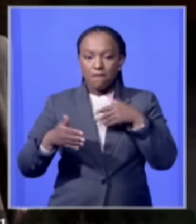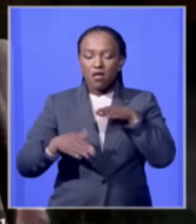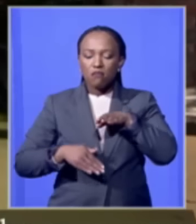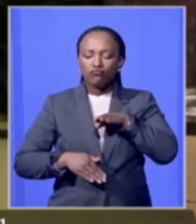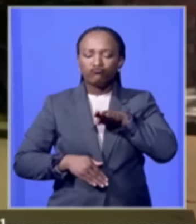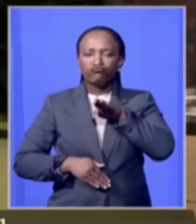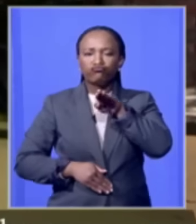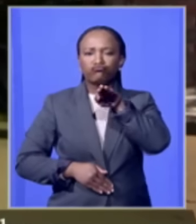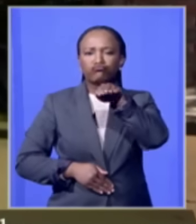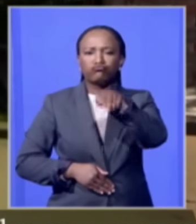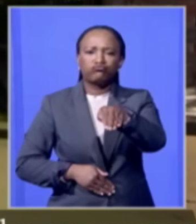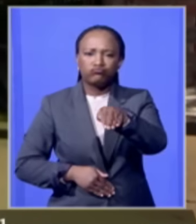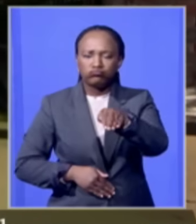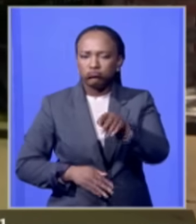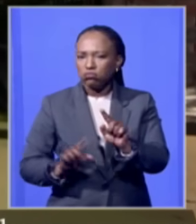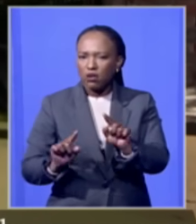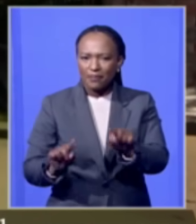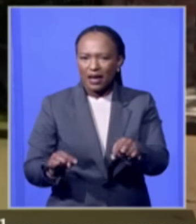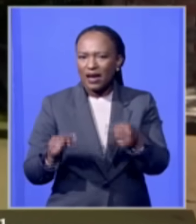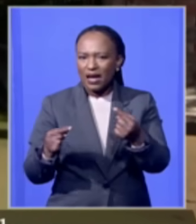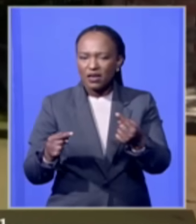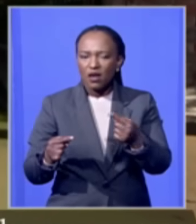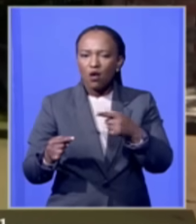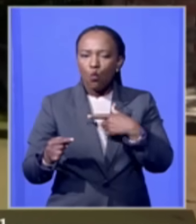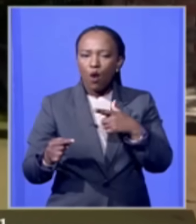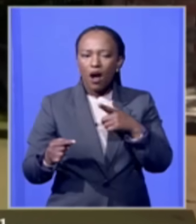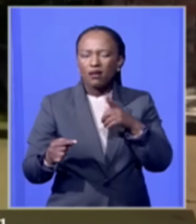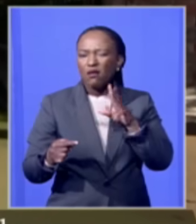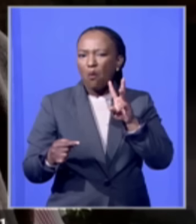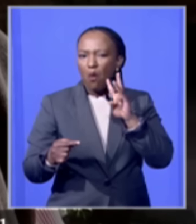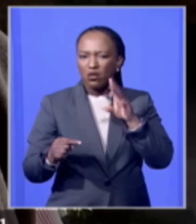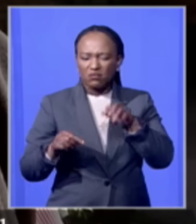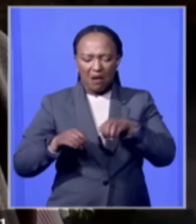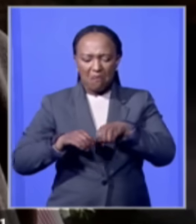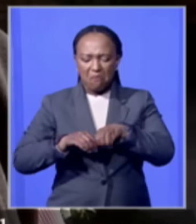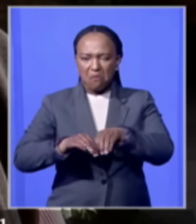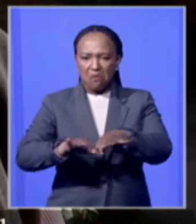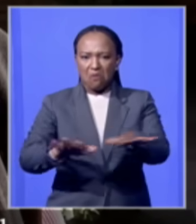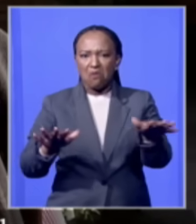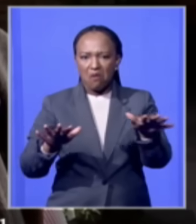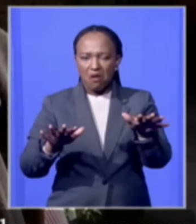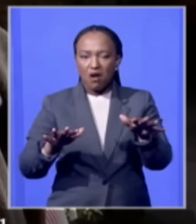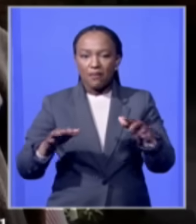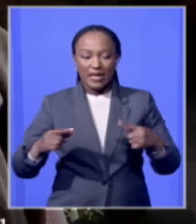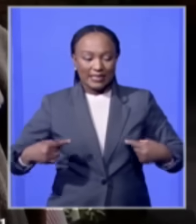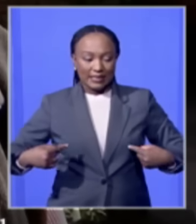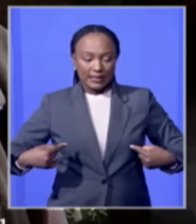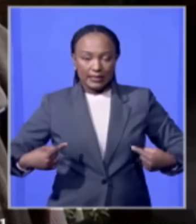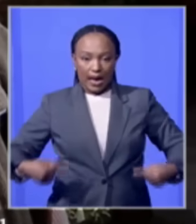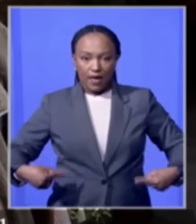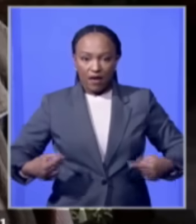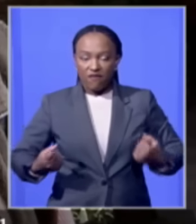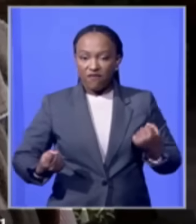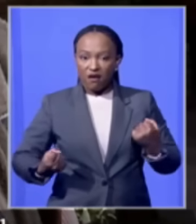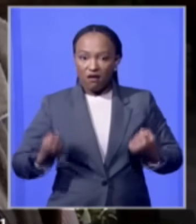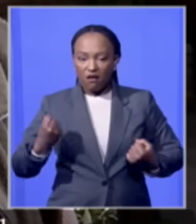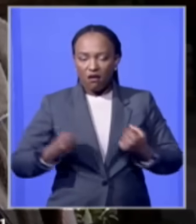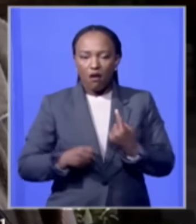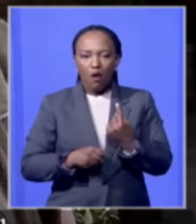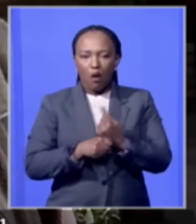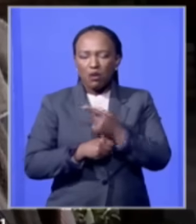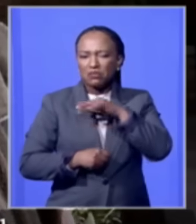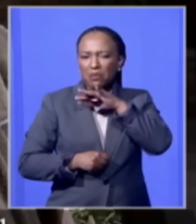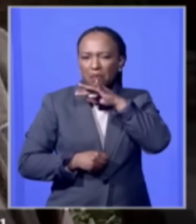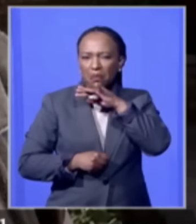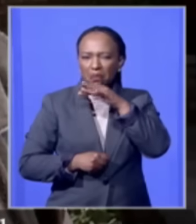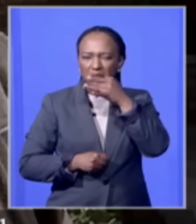And due to that, my vehicle's tires are always dirty. It smells.